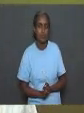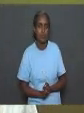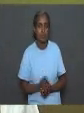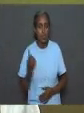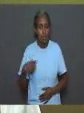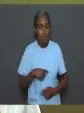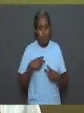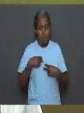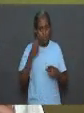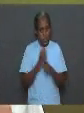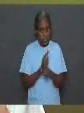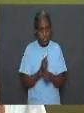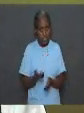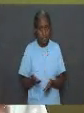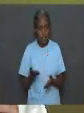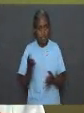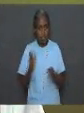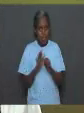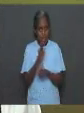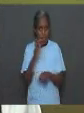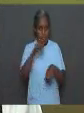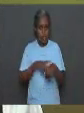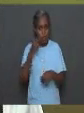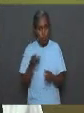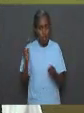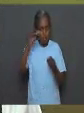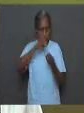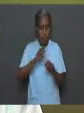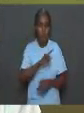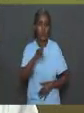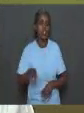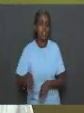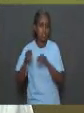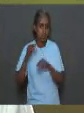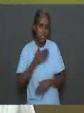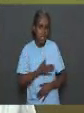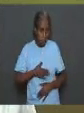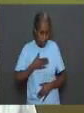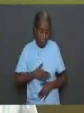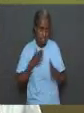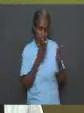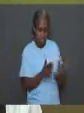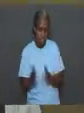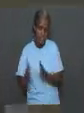We have just enough time for one more question, students. Please get ready.